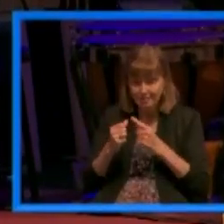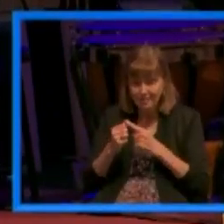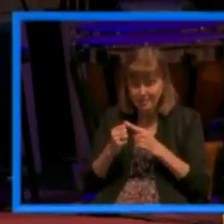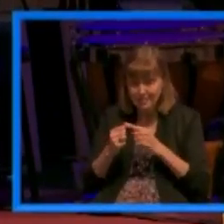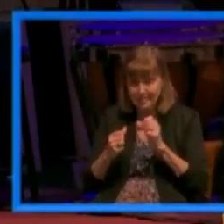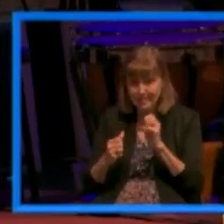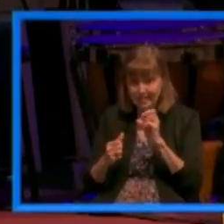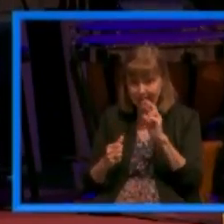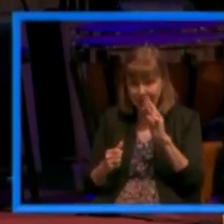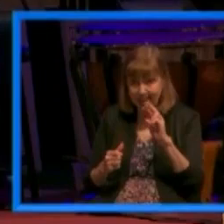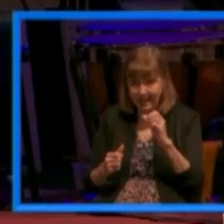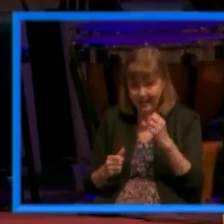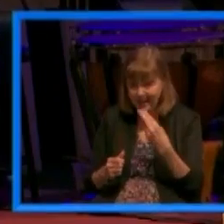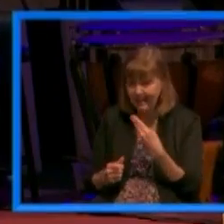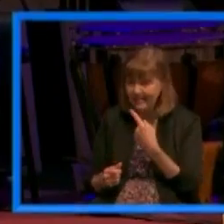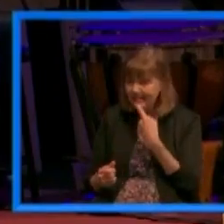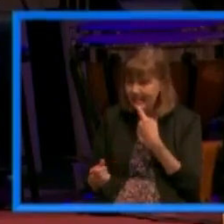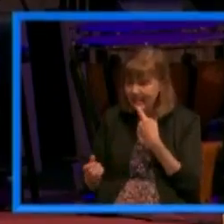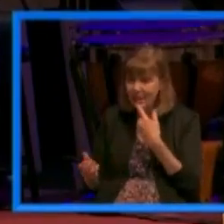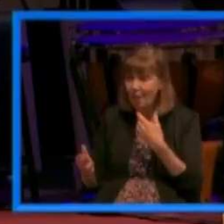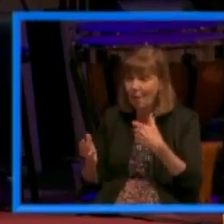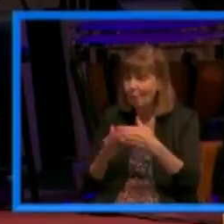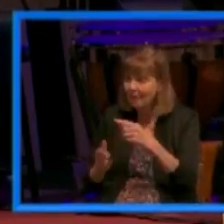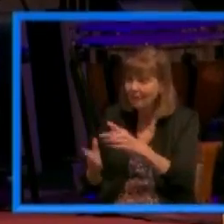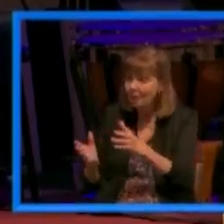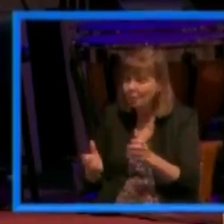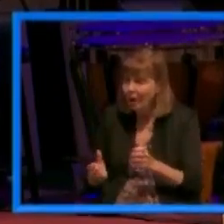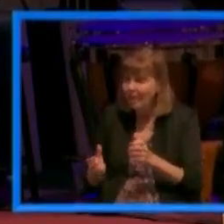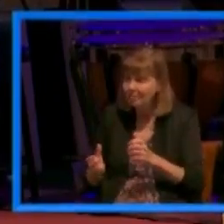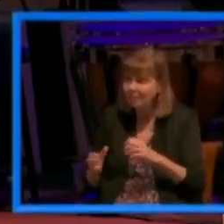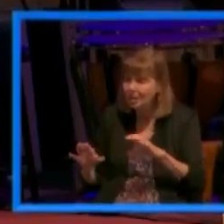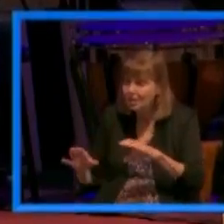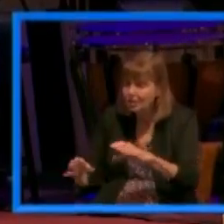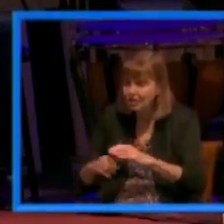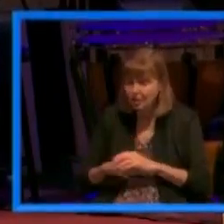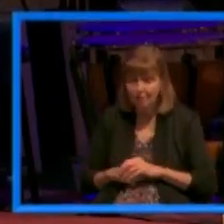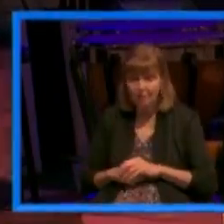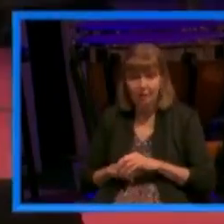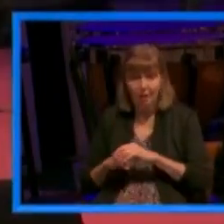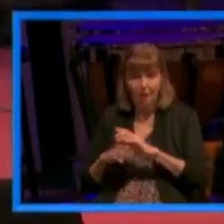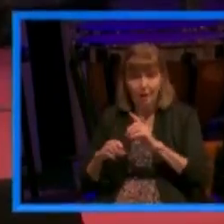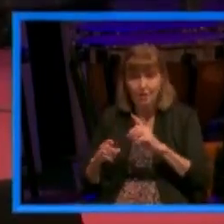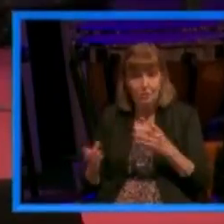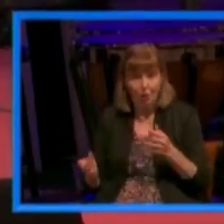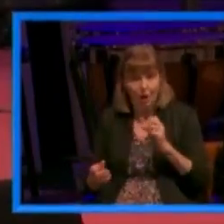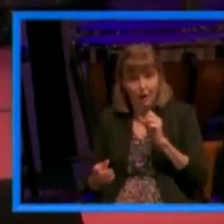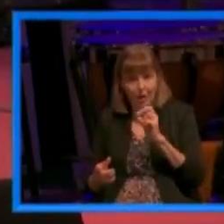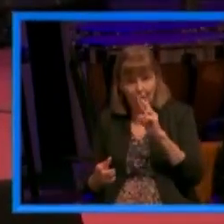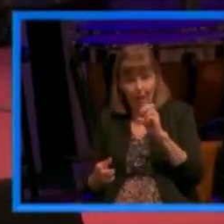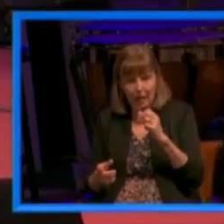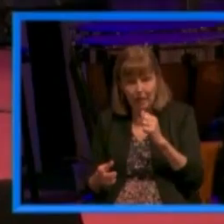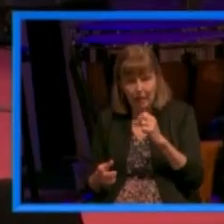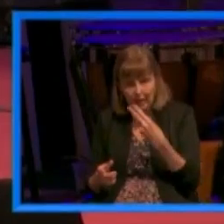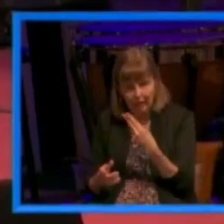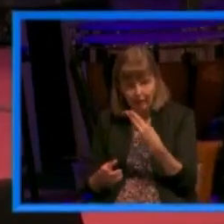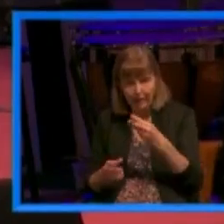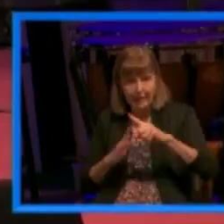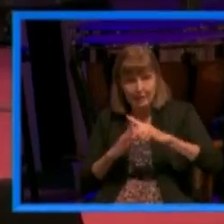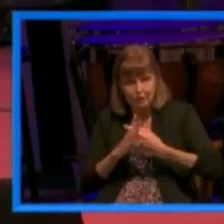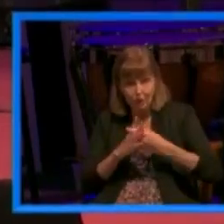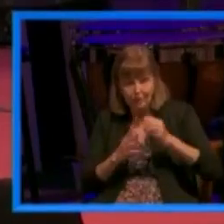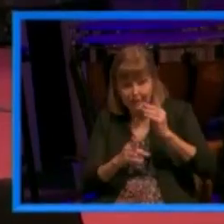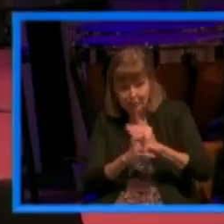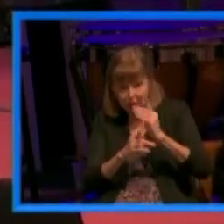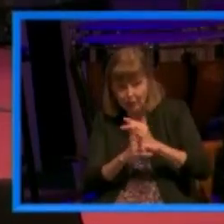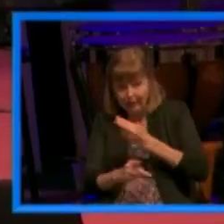she fled from her. Now just notice how bad this gets. You see, in the cycle of sin, here's what happens.